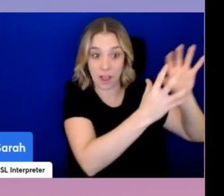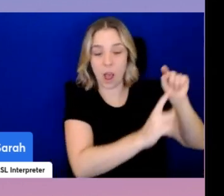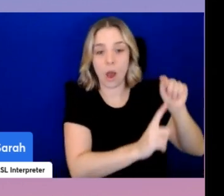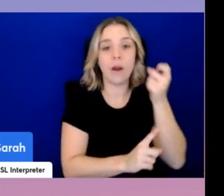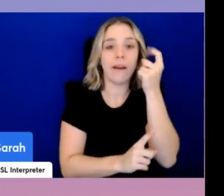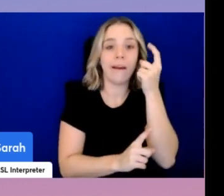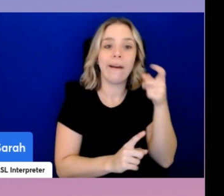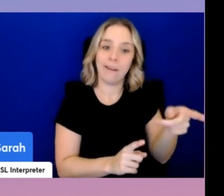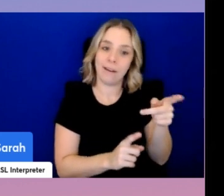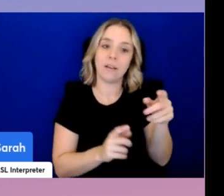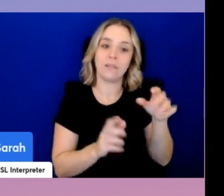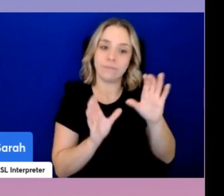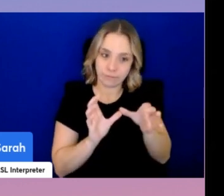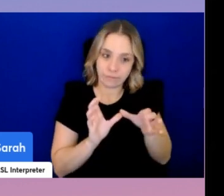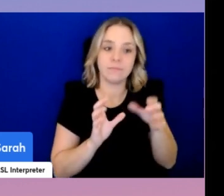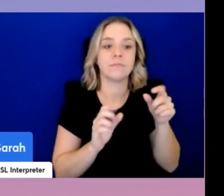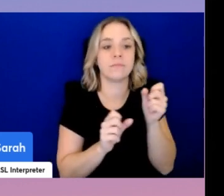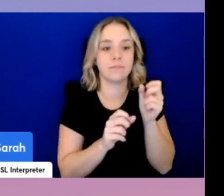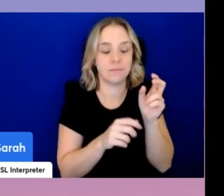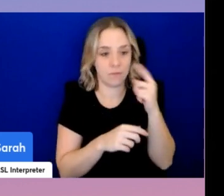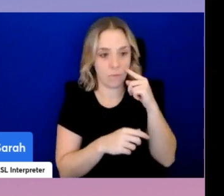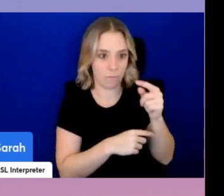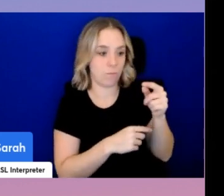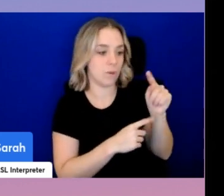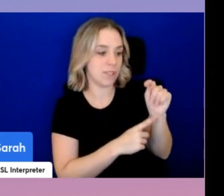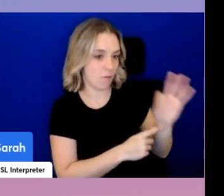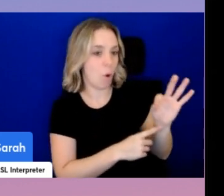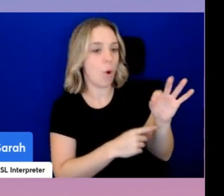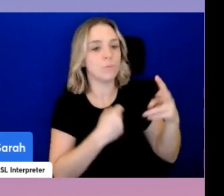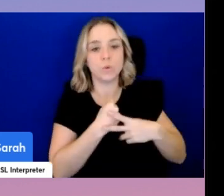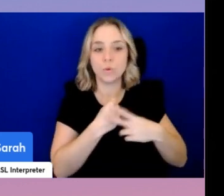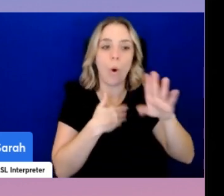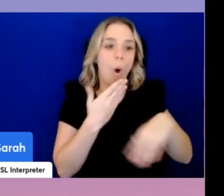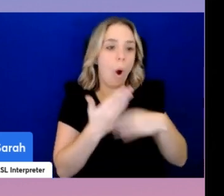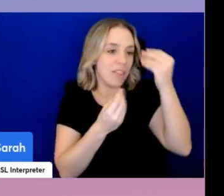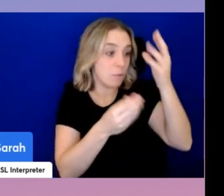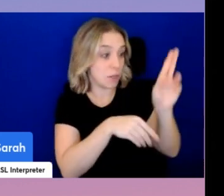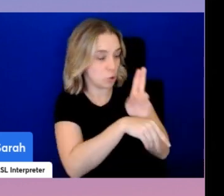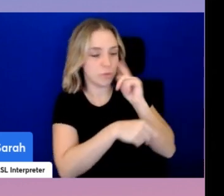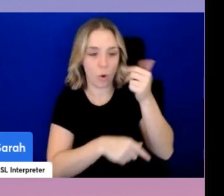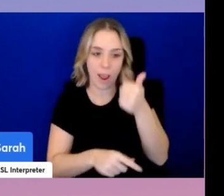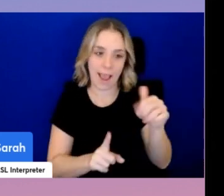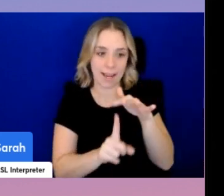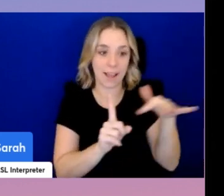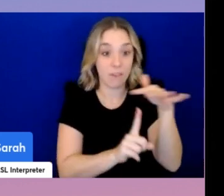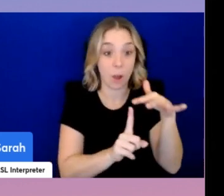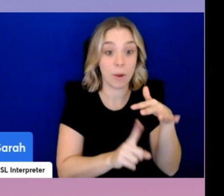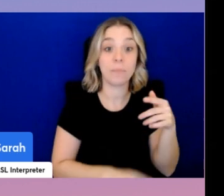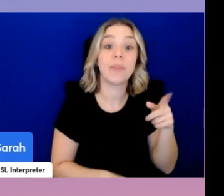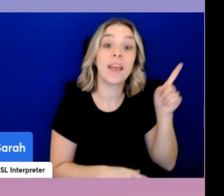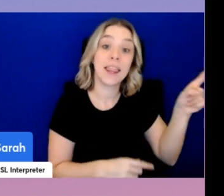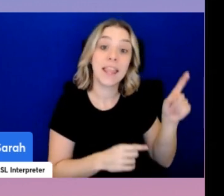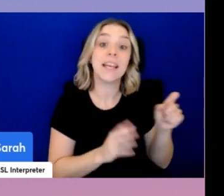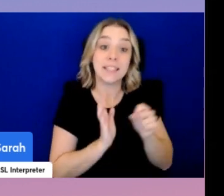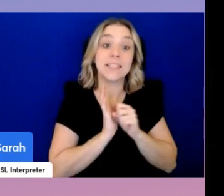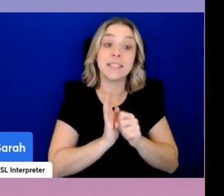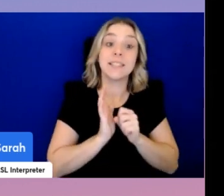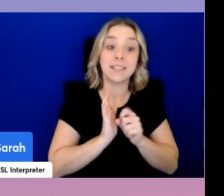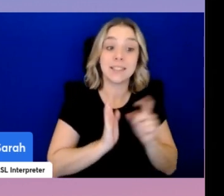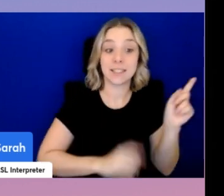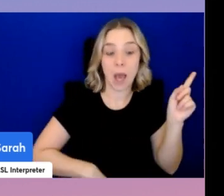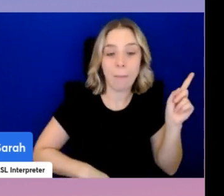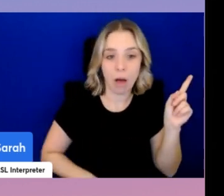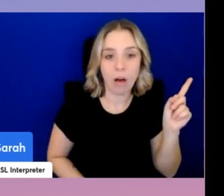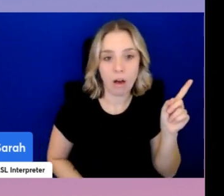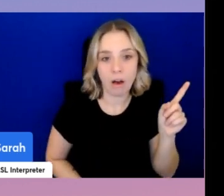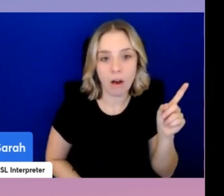to store all of the information used for any given environment. In this example, this state file contains all of the information used to create an Amazon